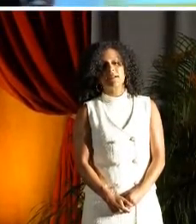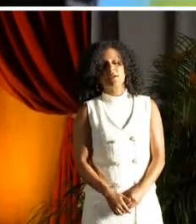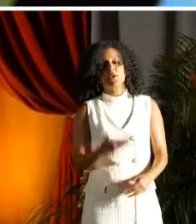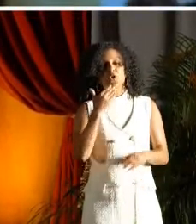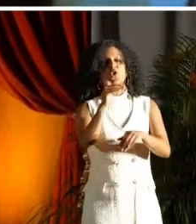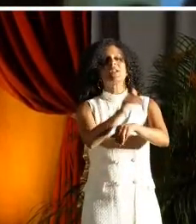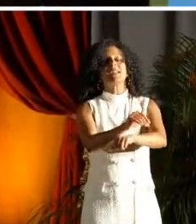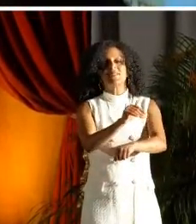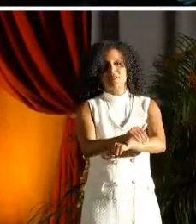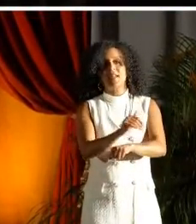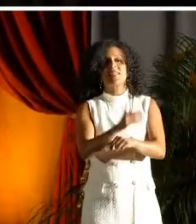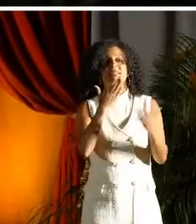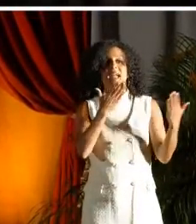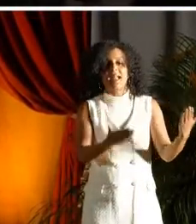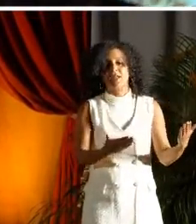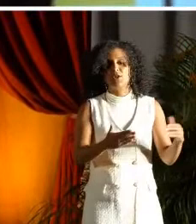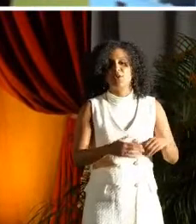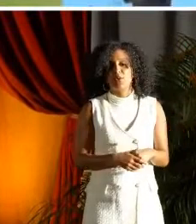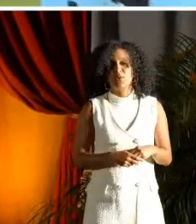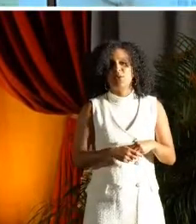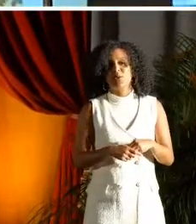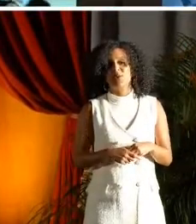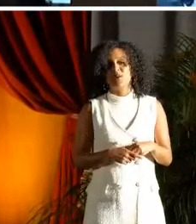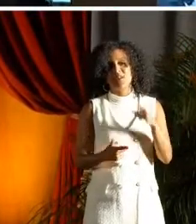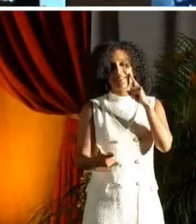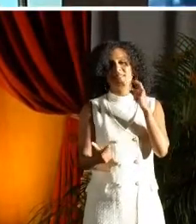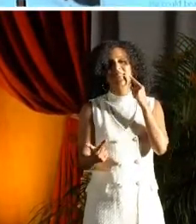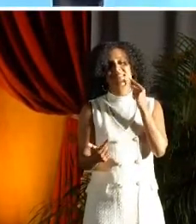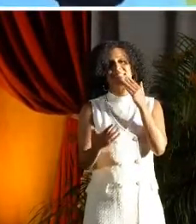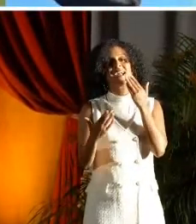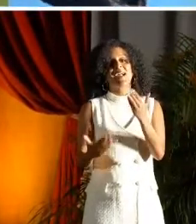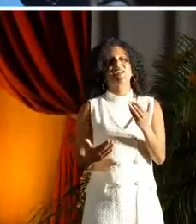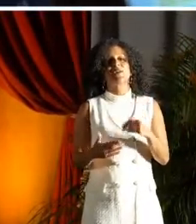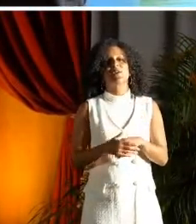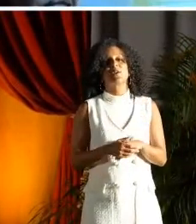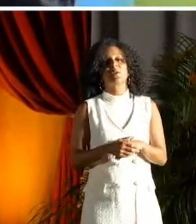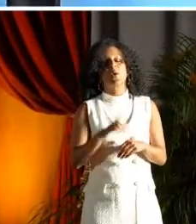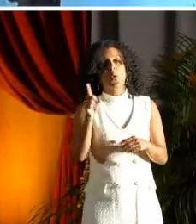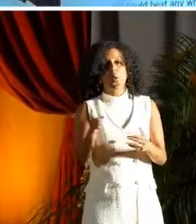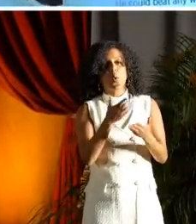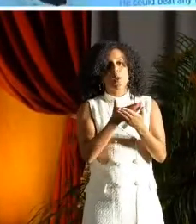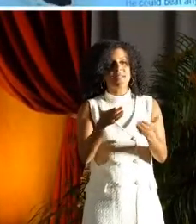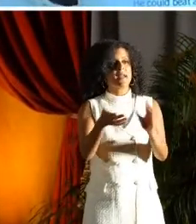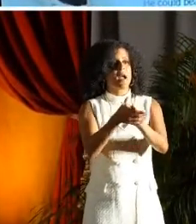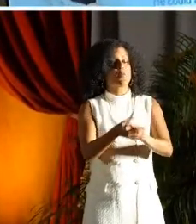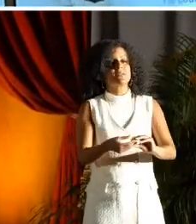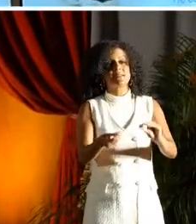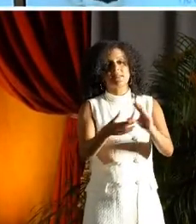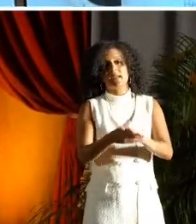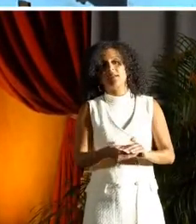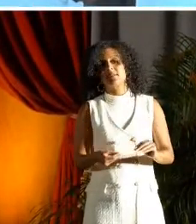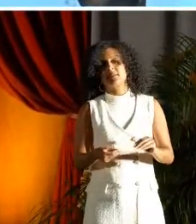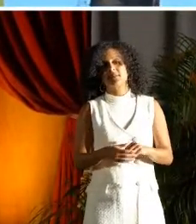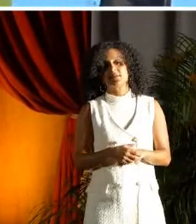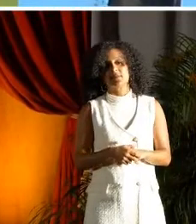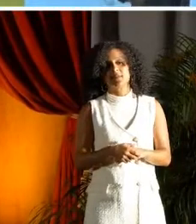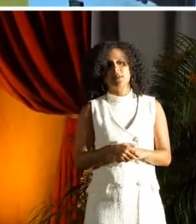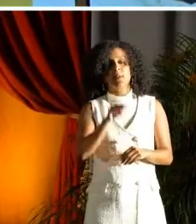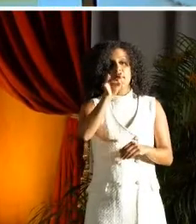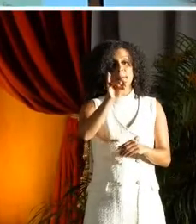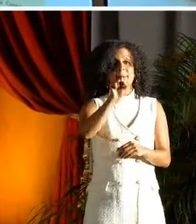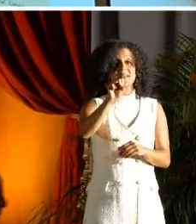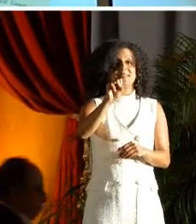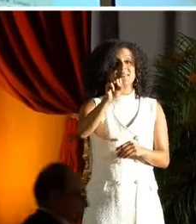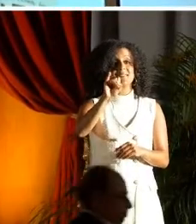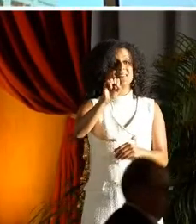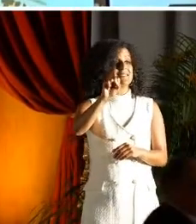Good evening. Thank you. thank you. The only thing that I would say is Mississippi